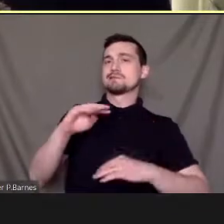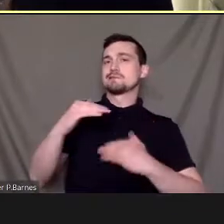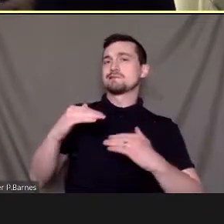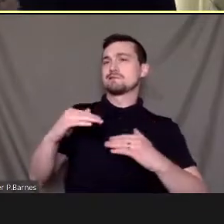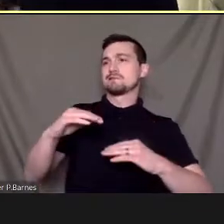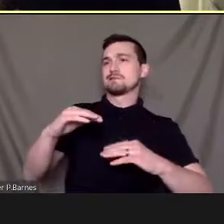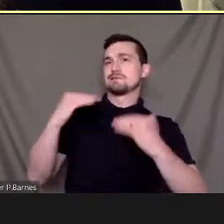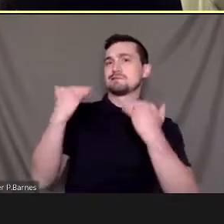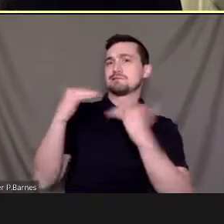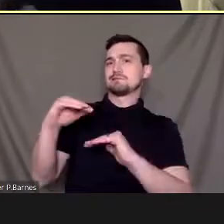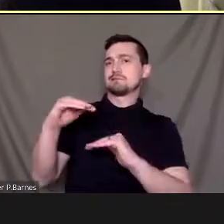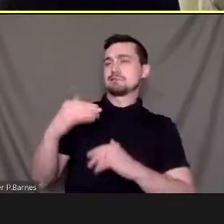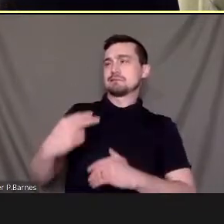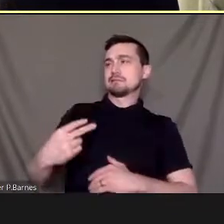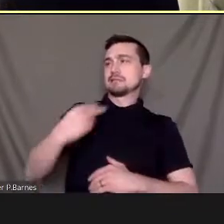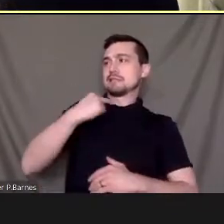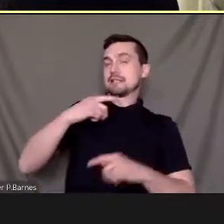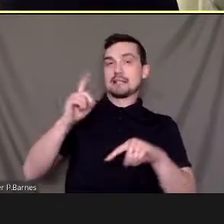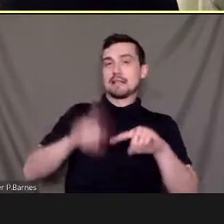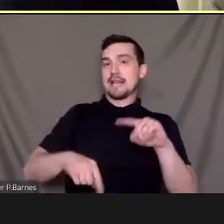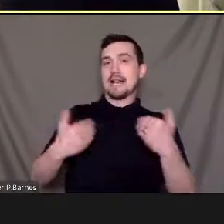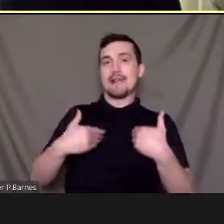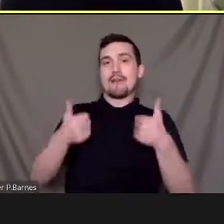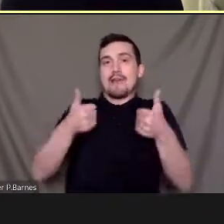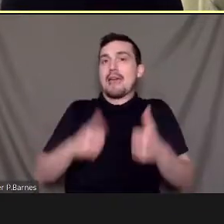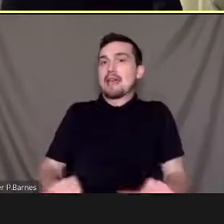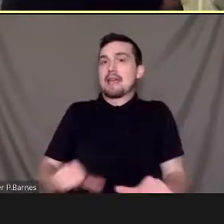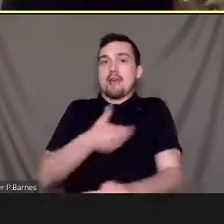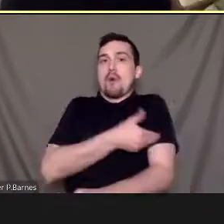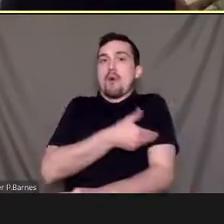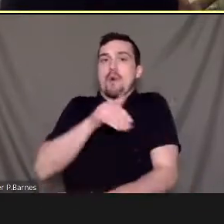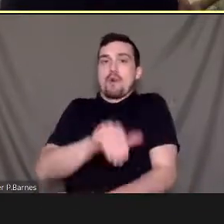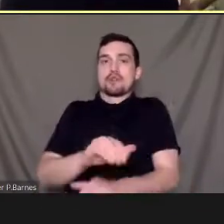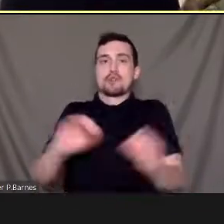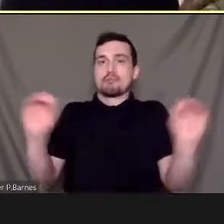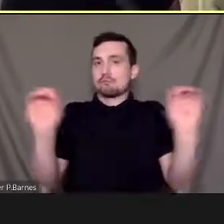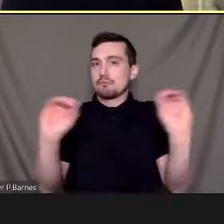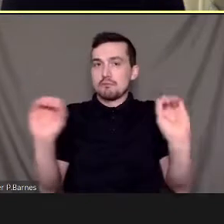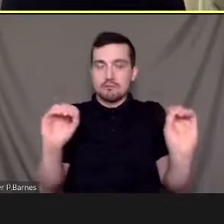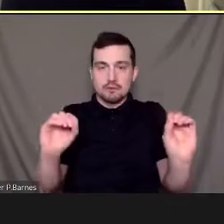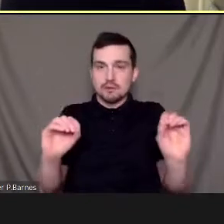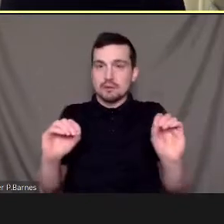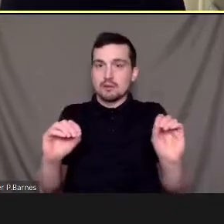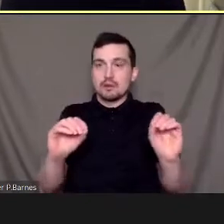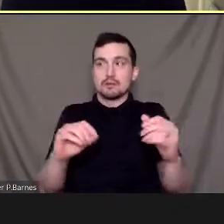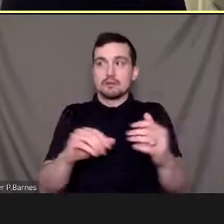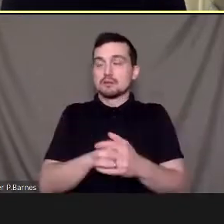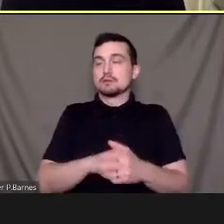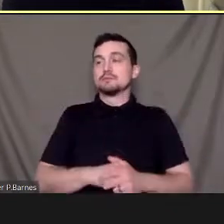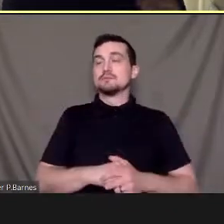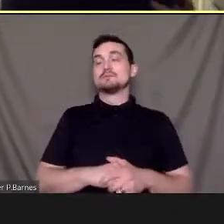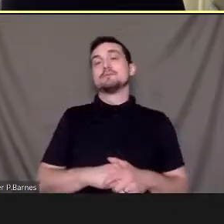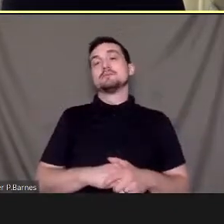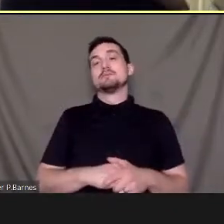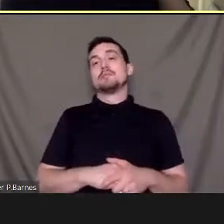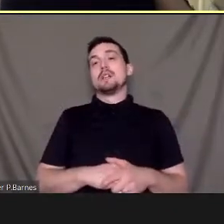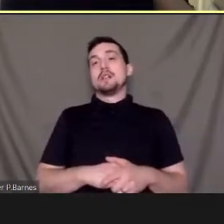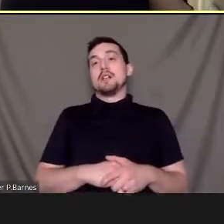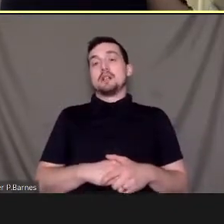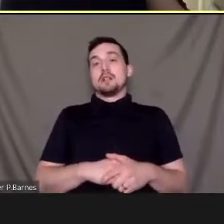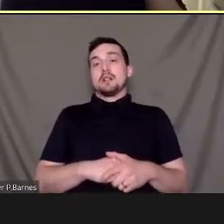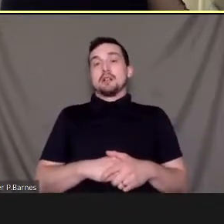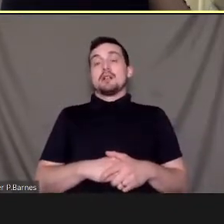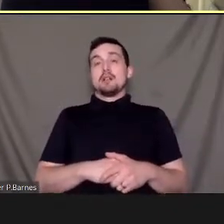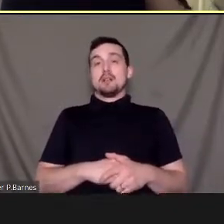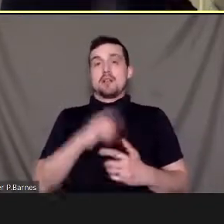to take ownership of any part of that assignment other than completing it. We think about